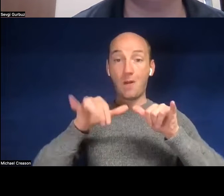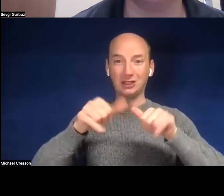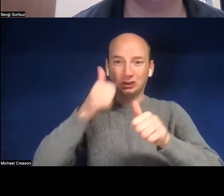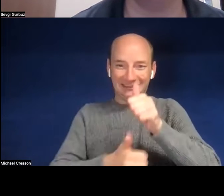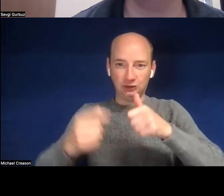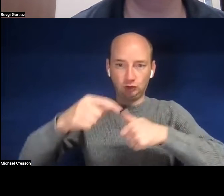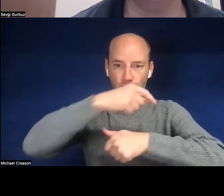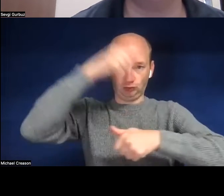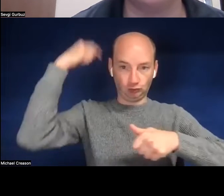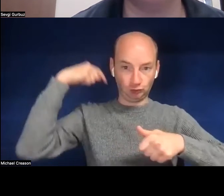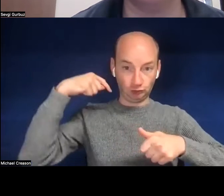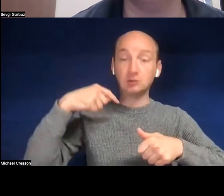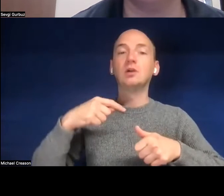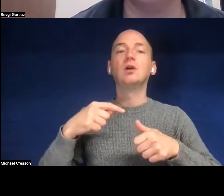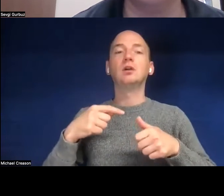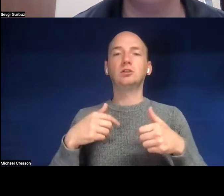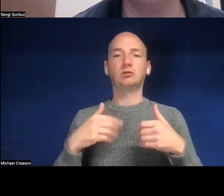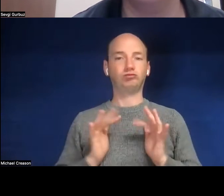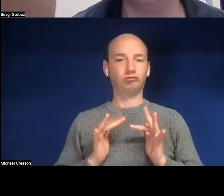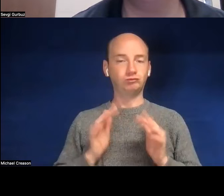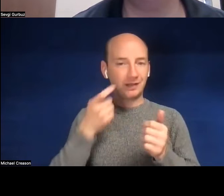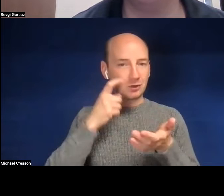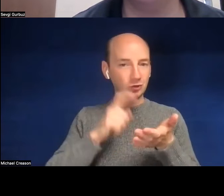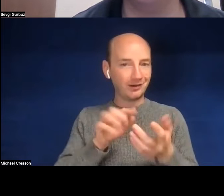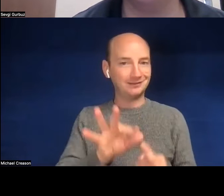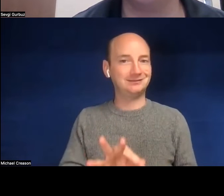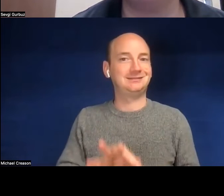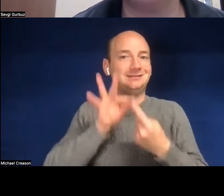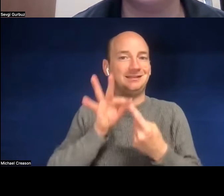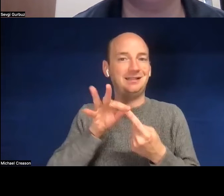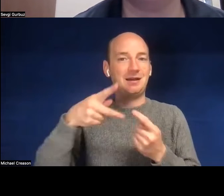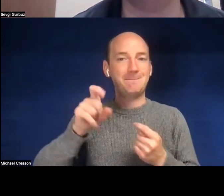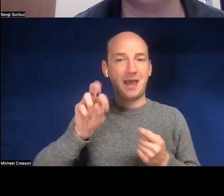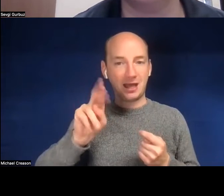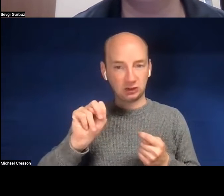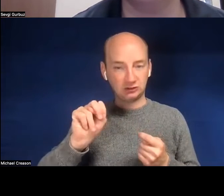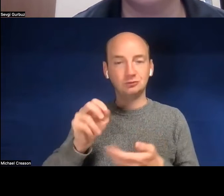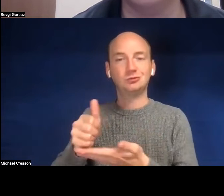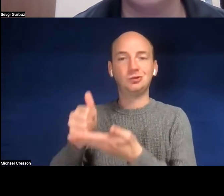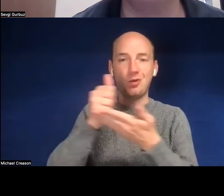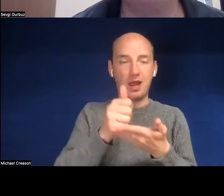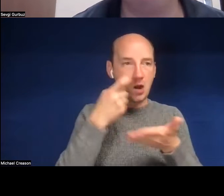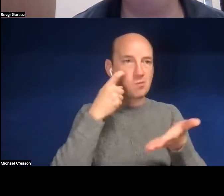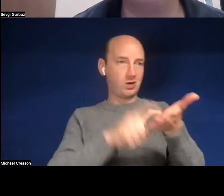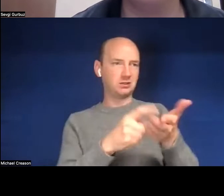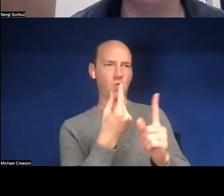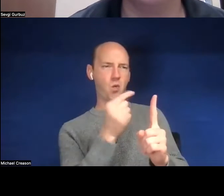to recognize unique patterns in the data, which we can use for the purposes of sign language